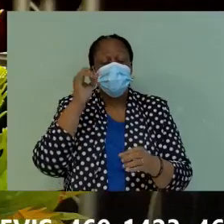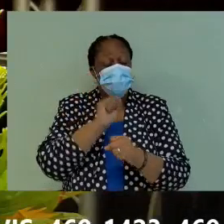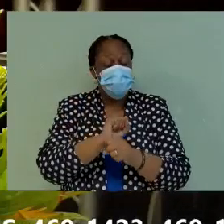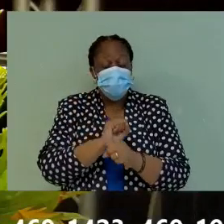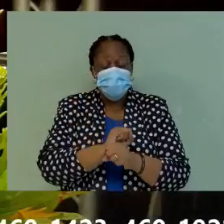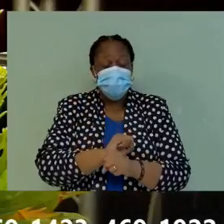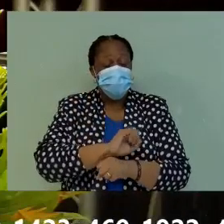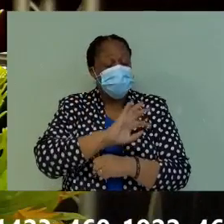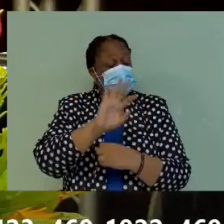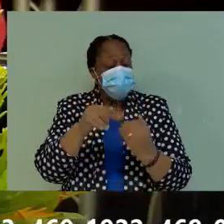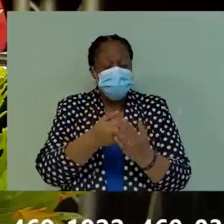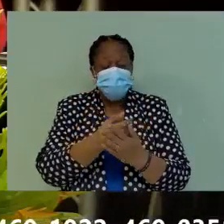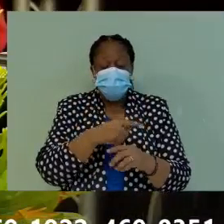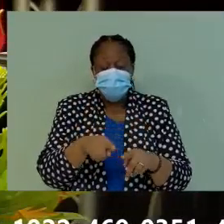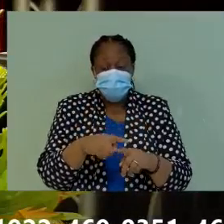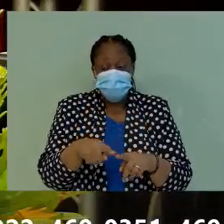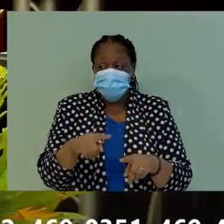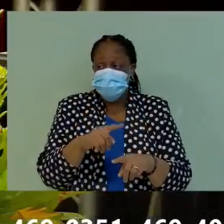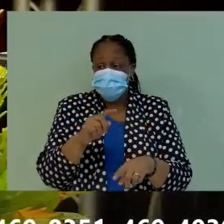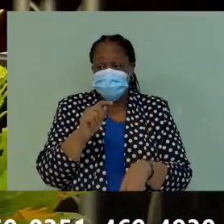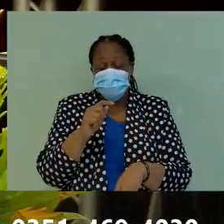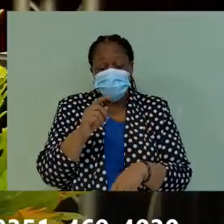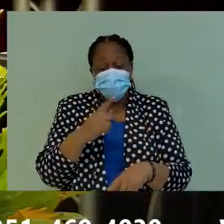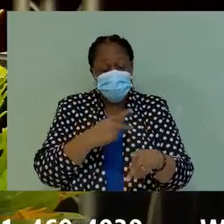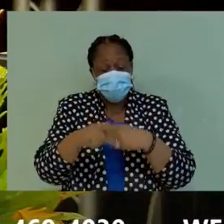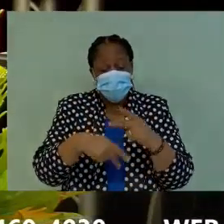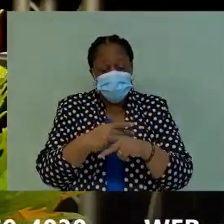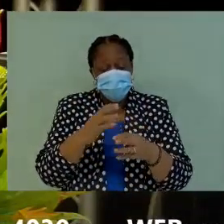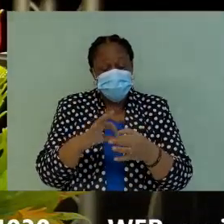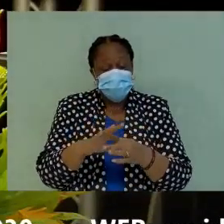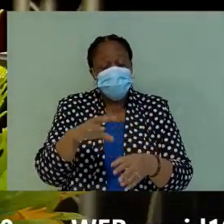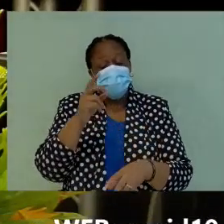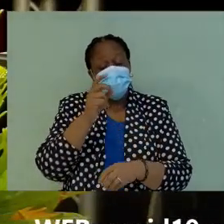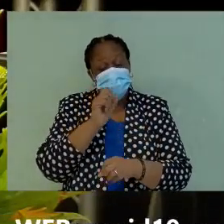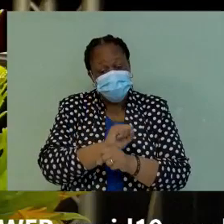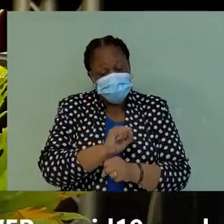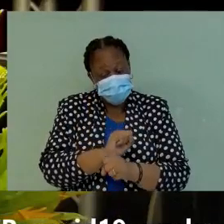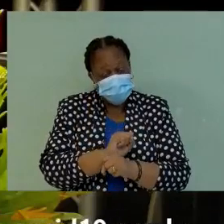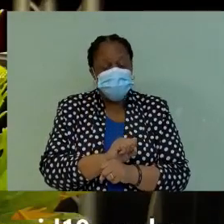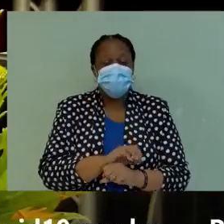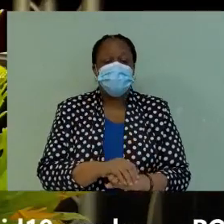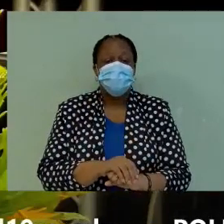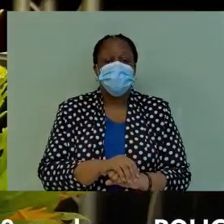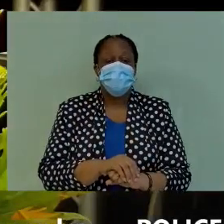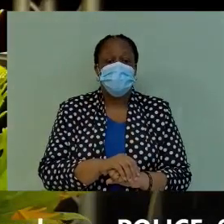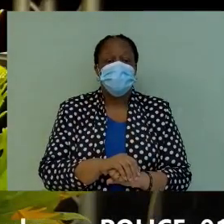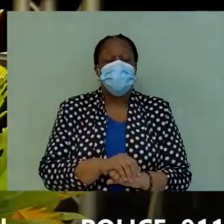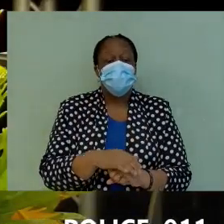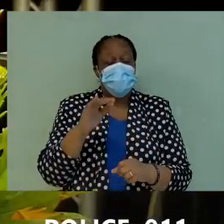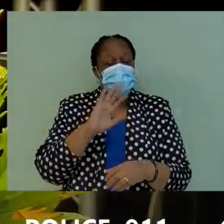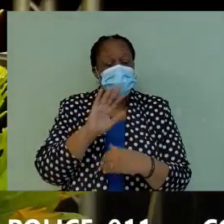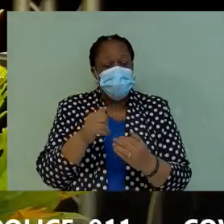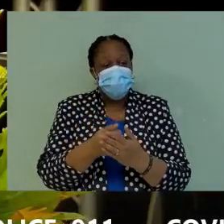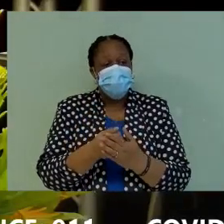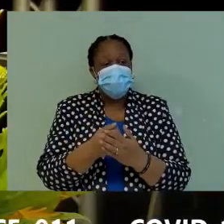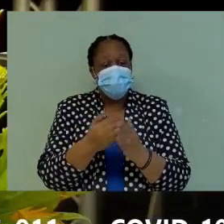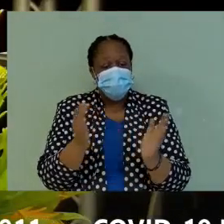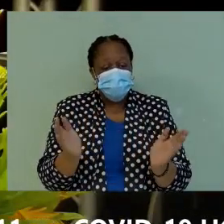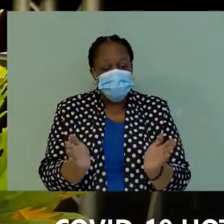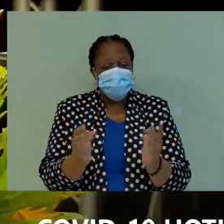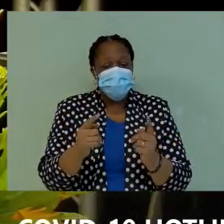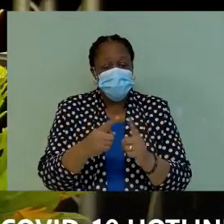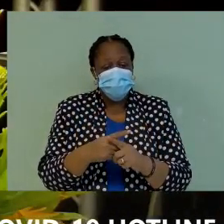professions, and how workers contribute to the development of society by giving